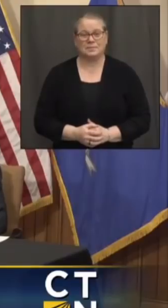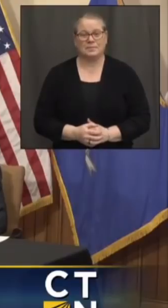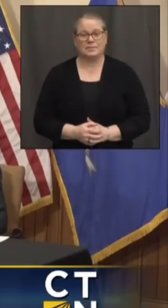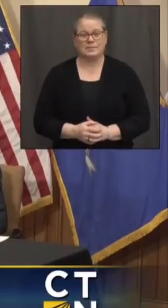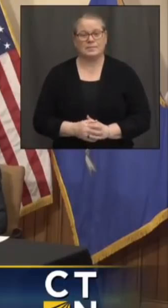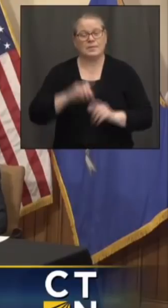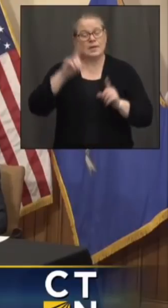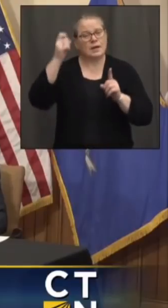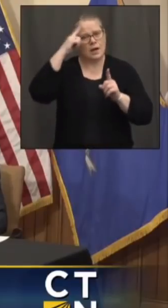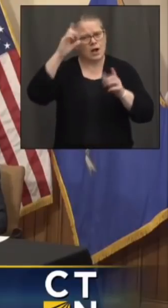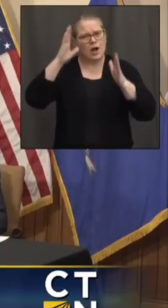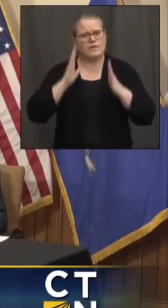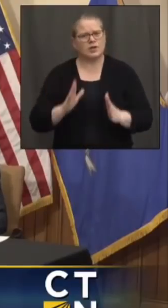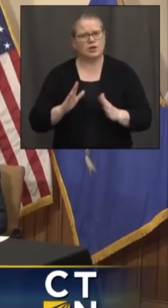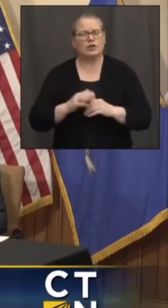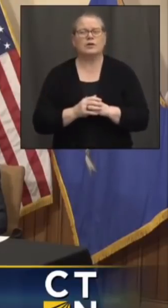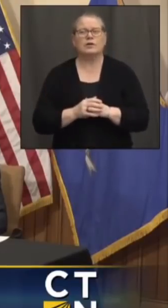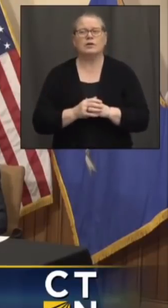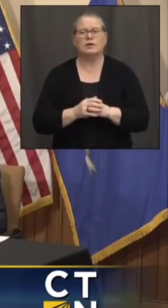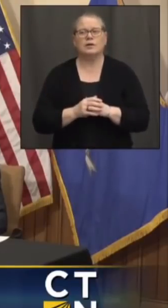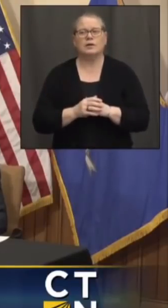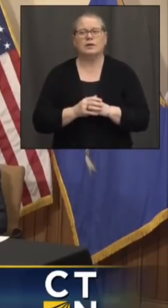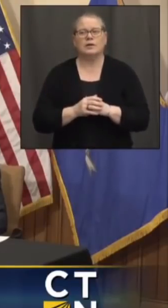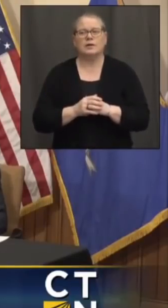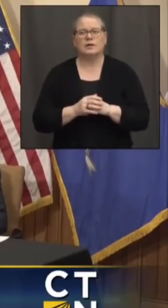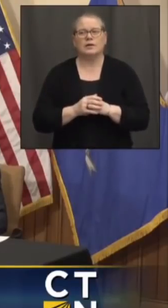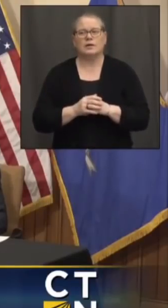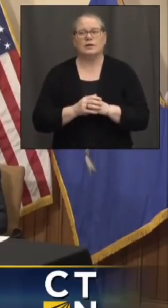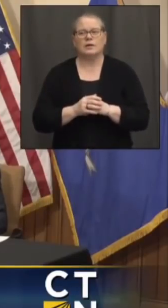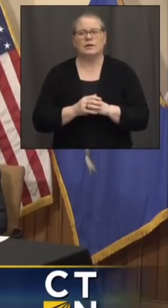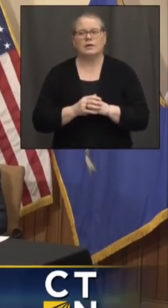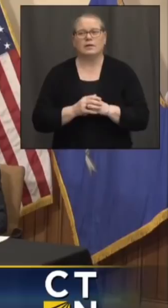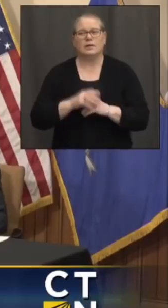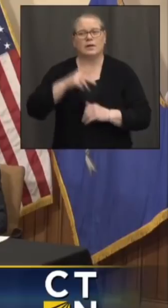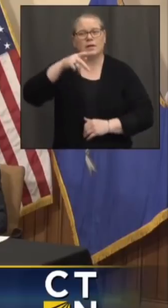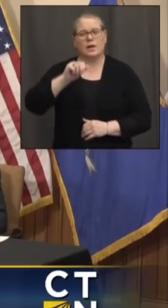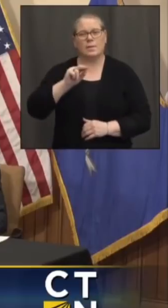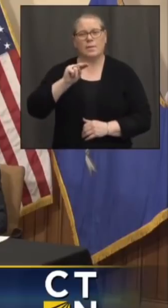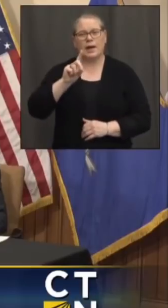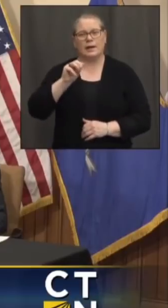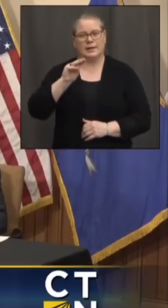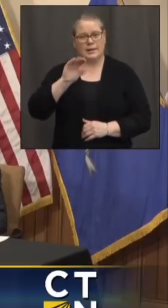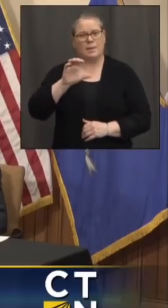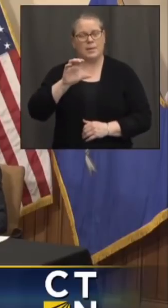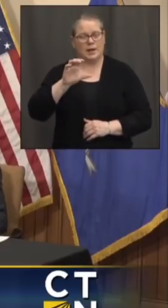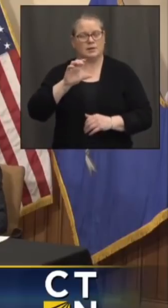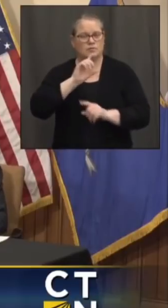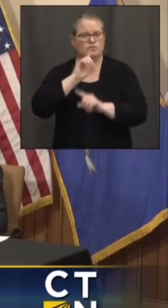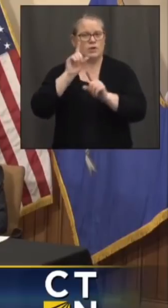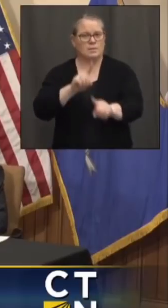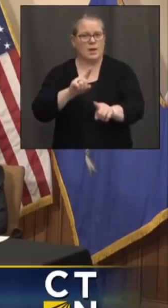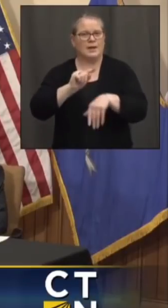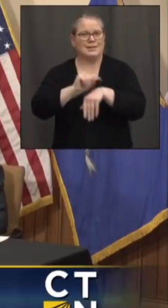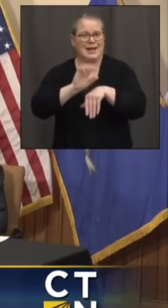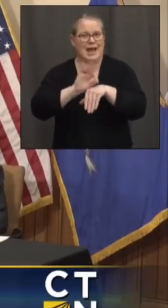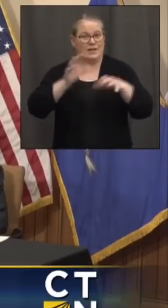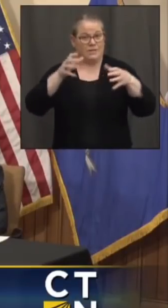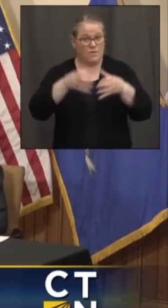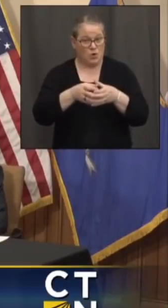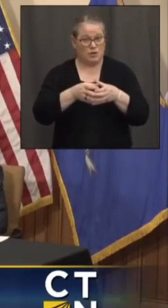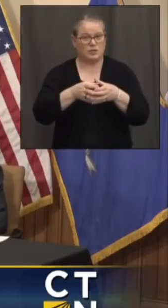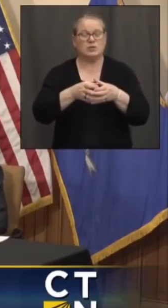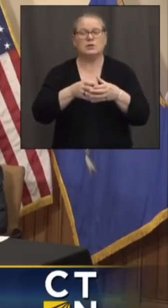Governor, you're on the Pandemic and Disaster Response Task Force. You're mentioning that there's a bottleneck with supply and the